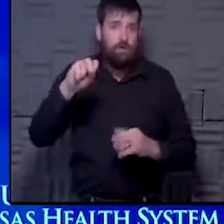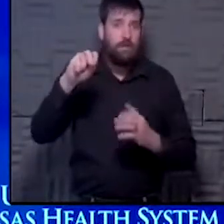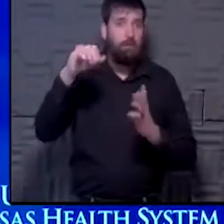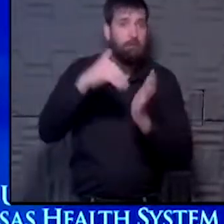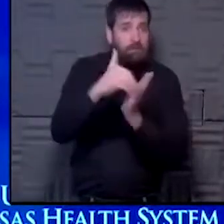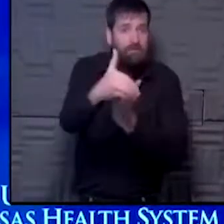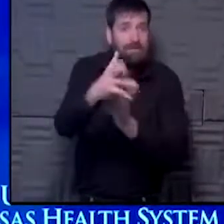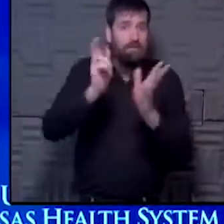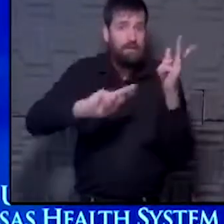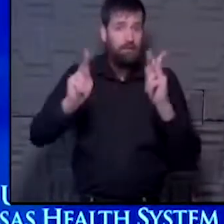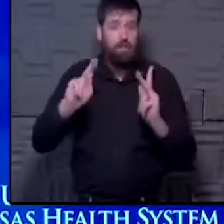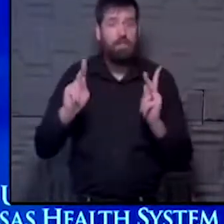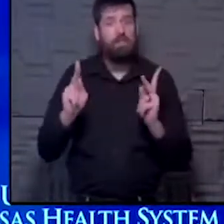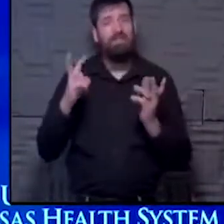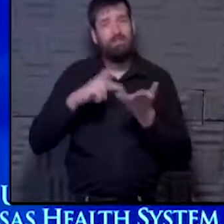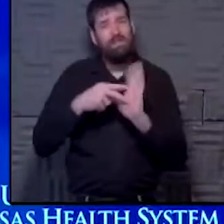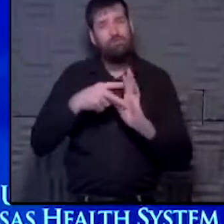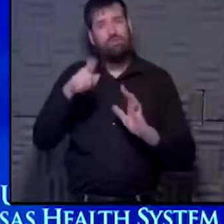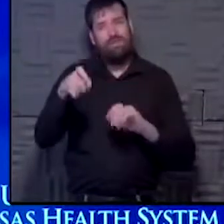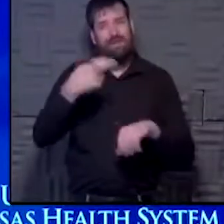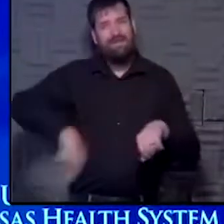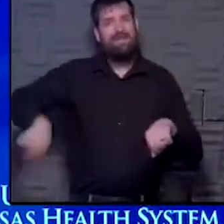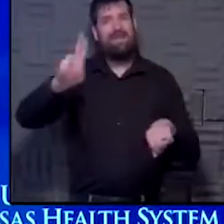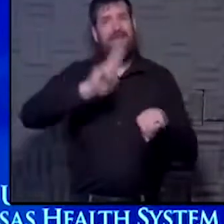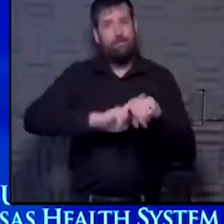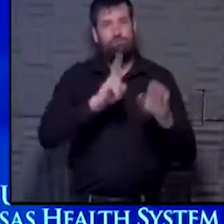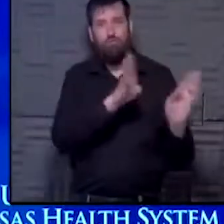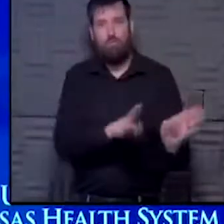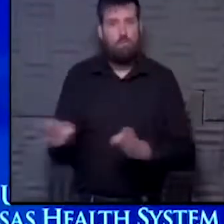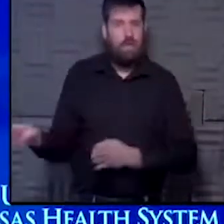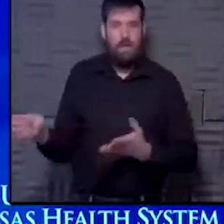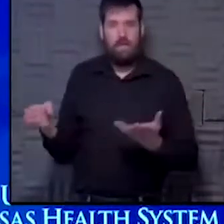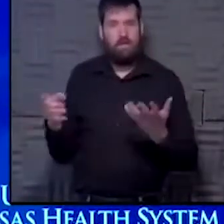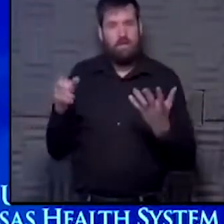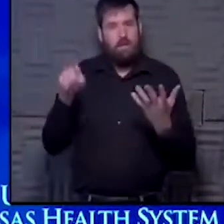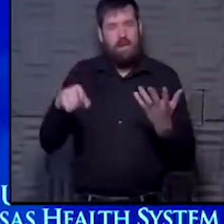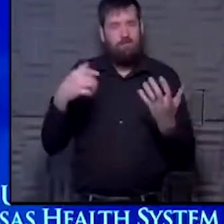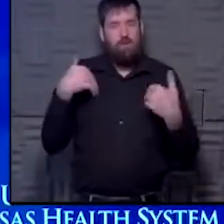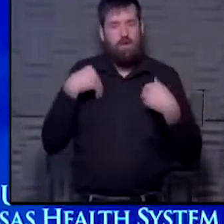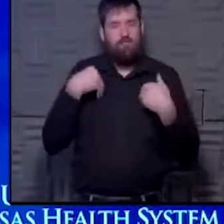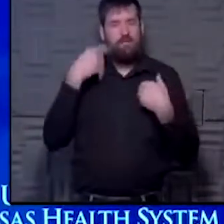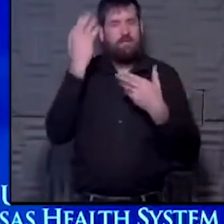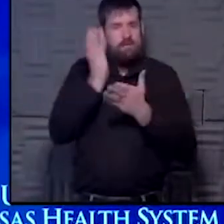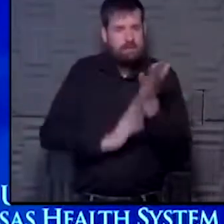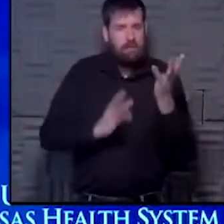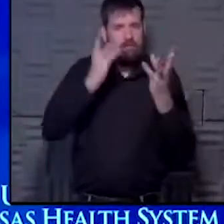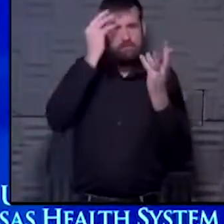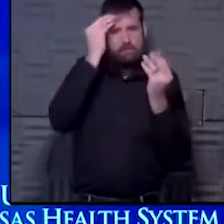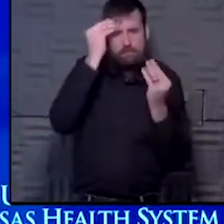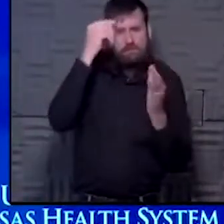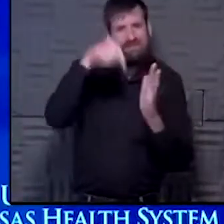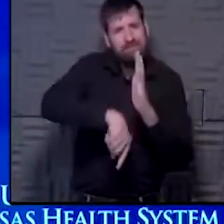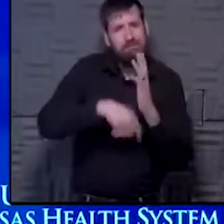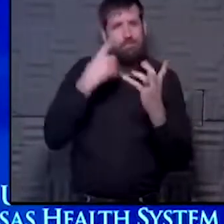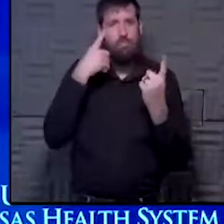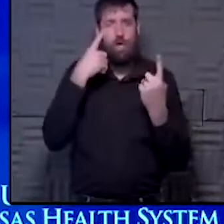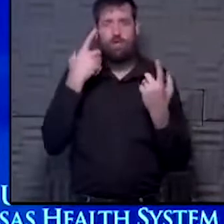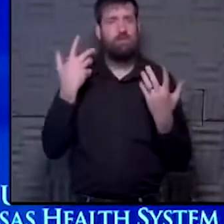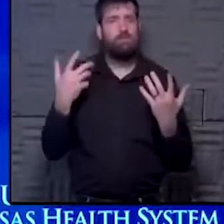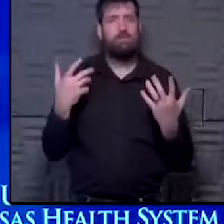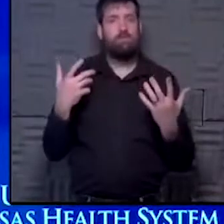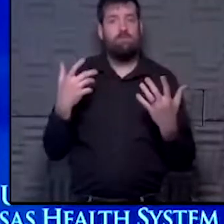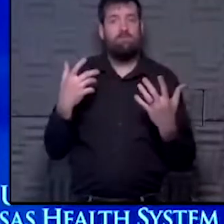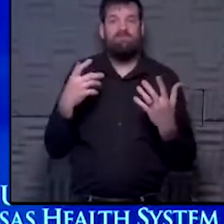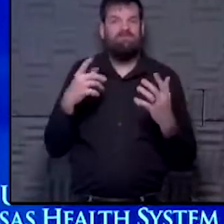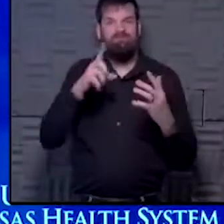national plan for that. Yes. And you just got to have some thoughtfulness of how to do it. And I think the lack of information